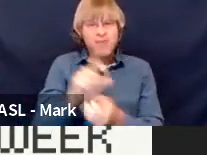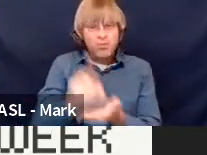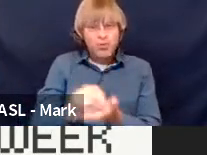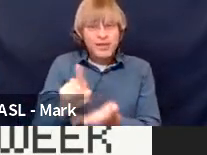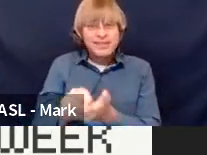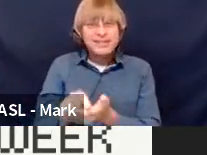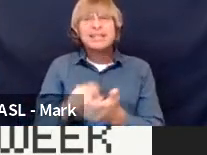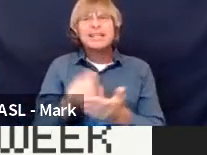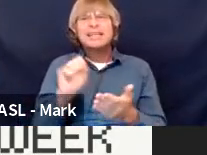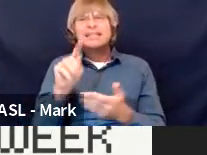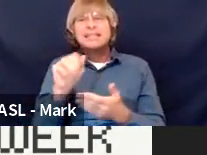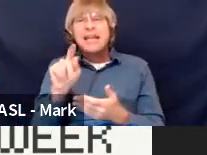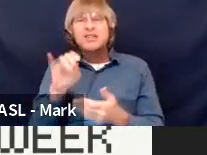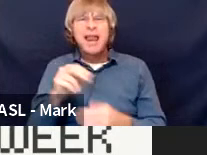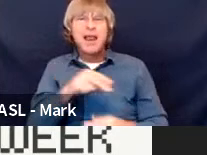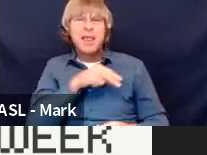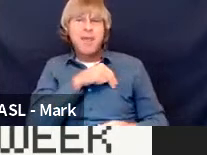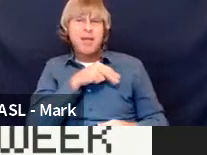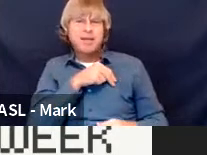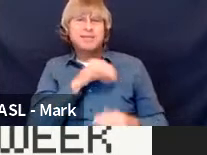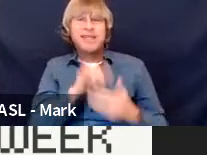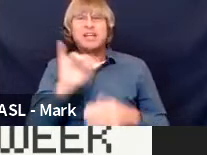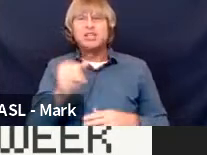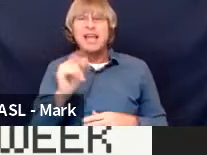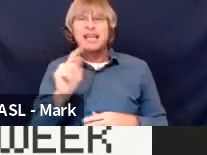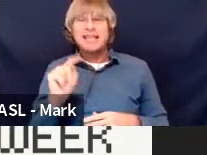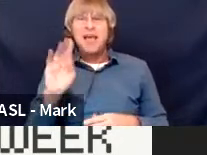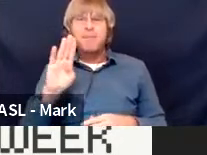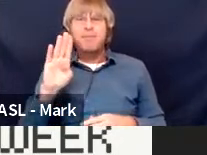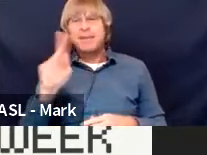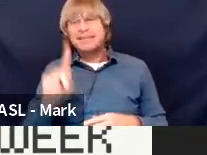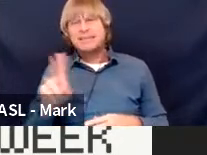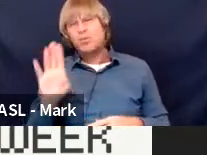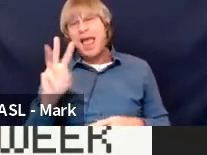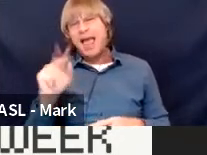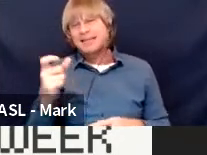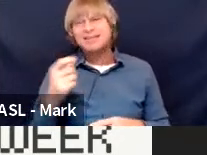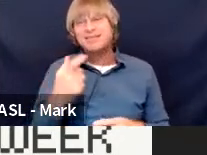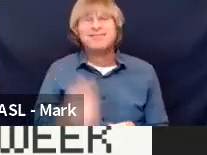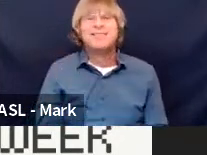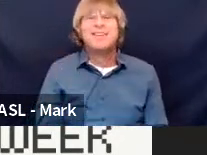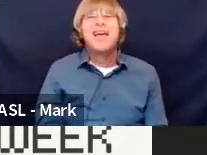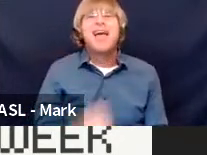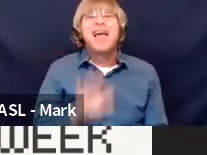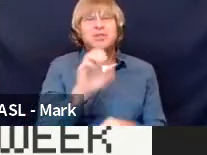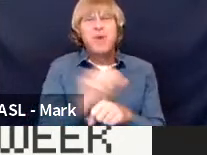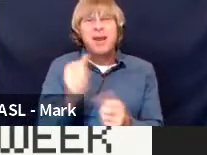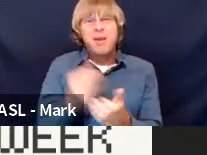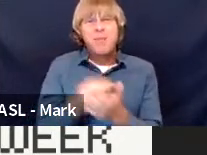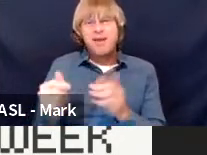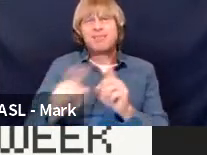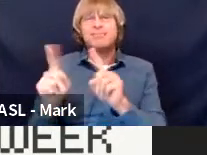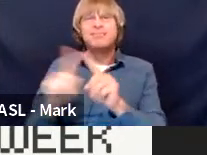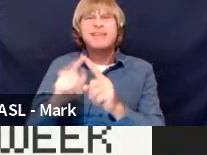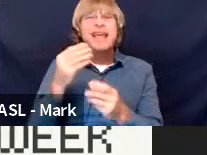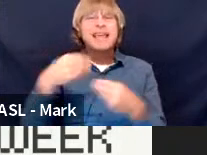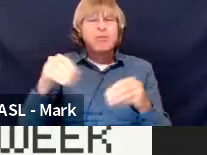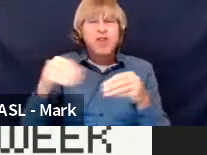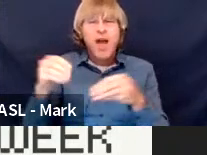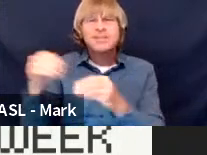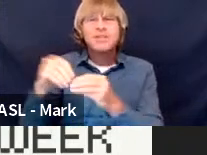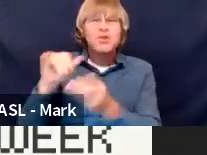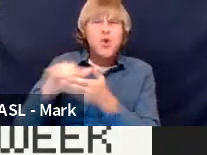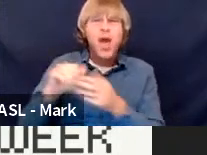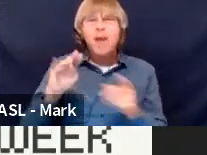and pin lapel pins under the name JT Beeswax, a fun play in his name. His work can be purchased at various gift shops in New York,